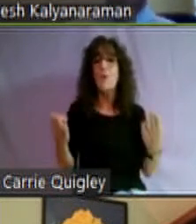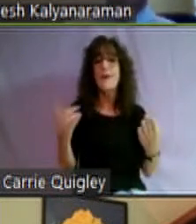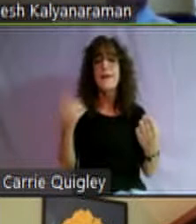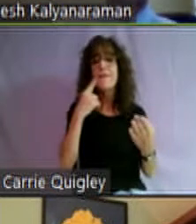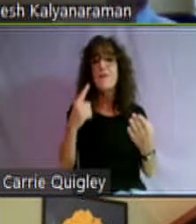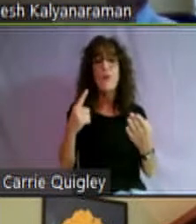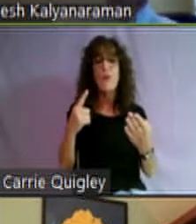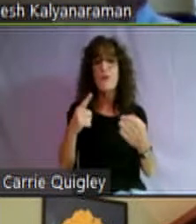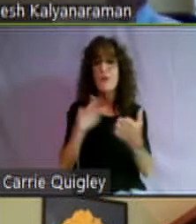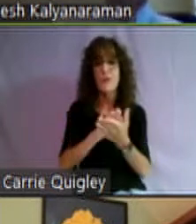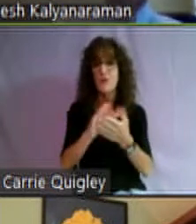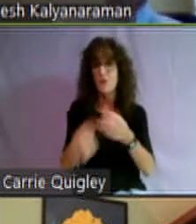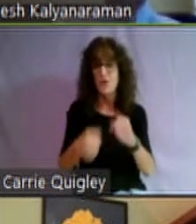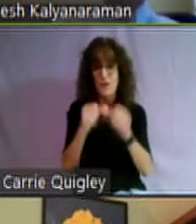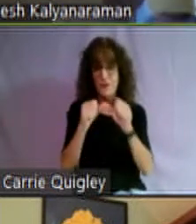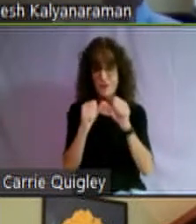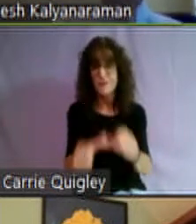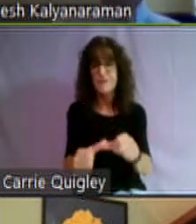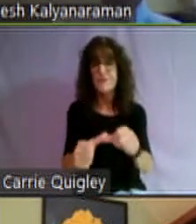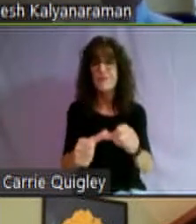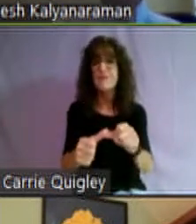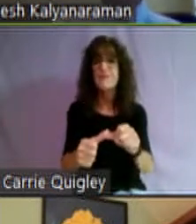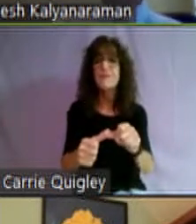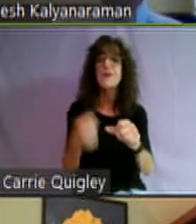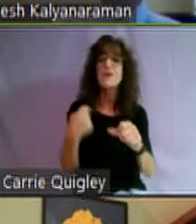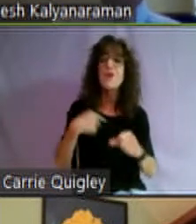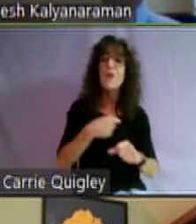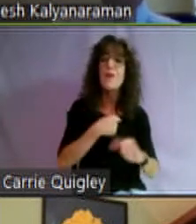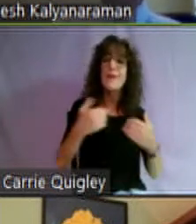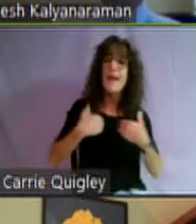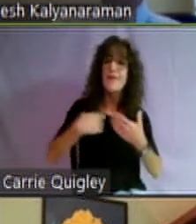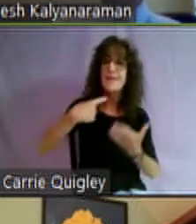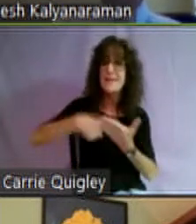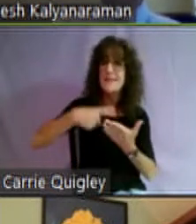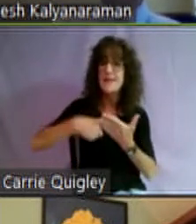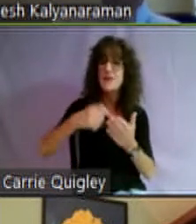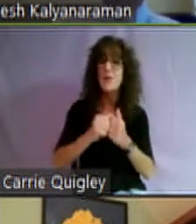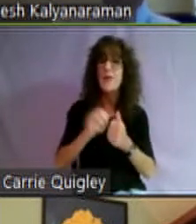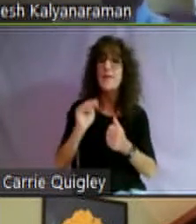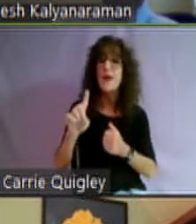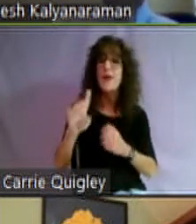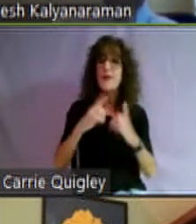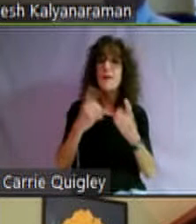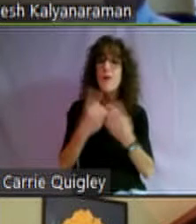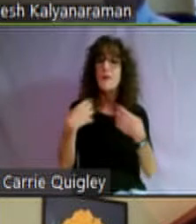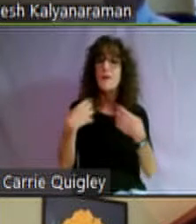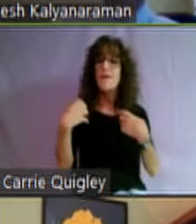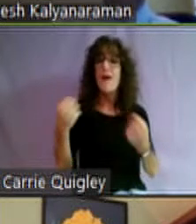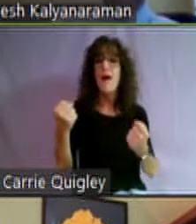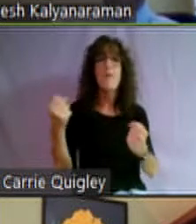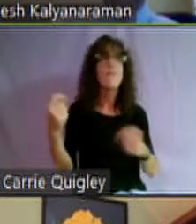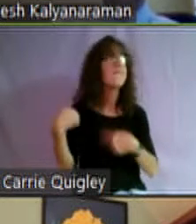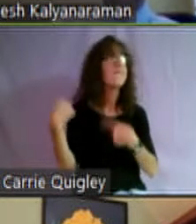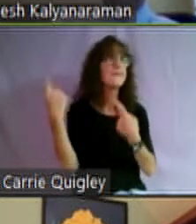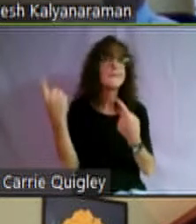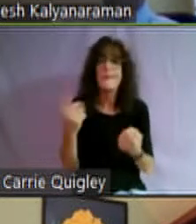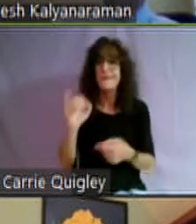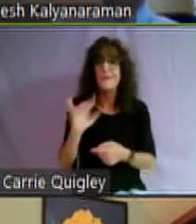of the school year. And so we've been having discussions with the Maryland Department of Health since